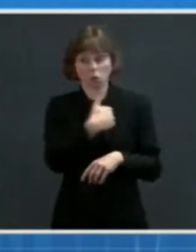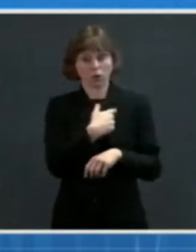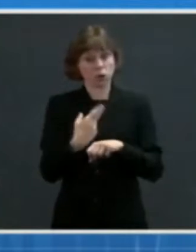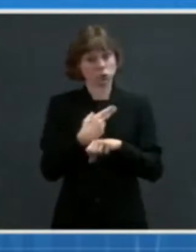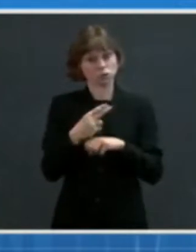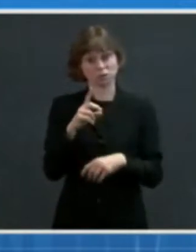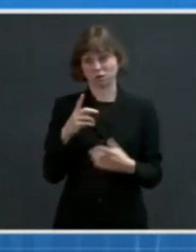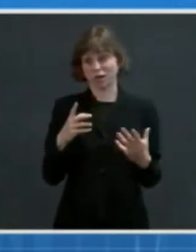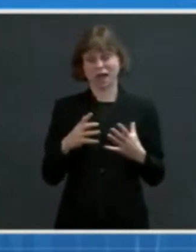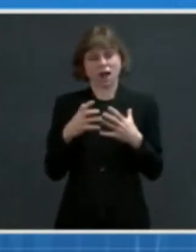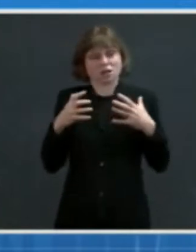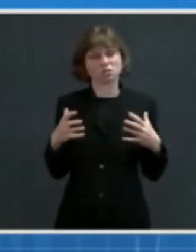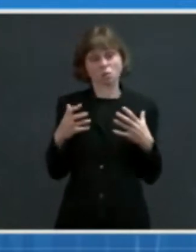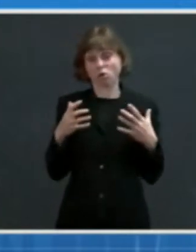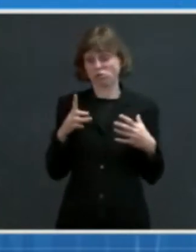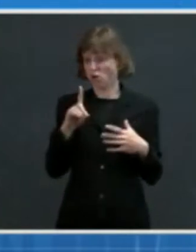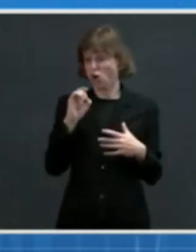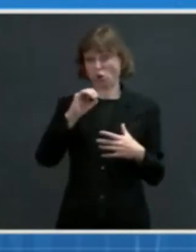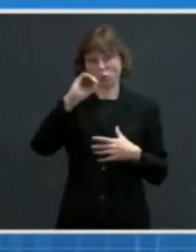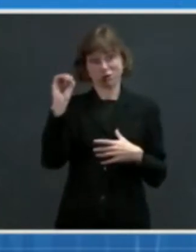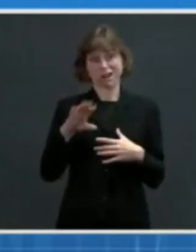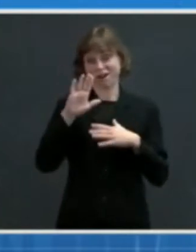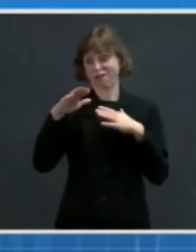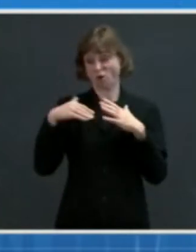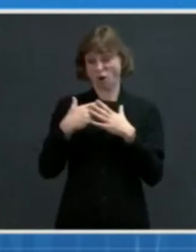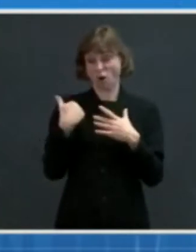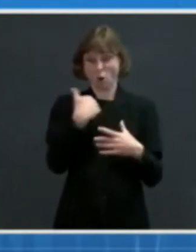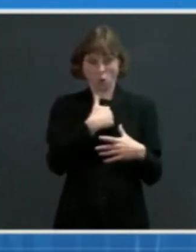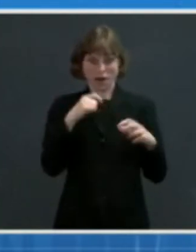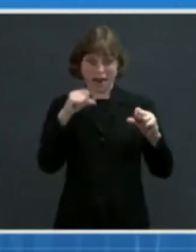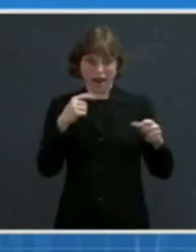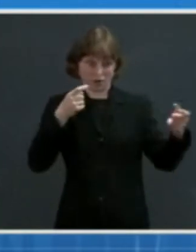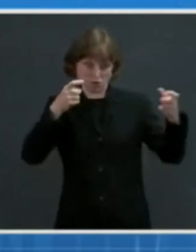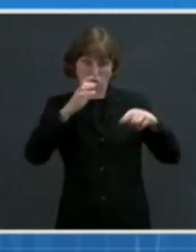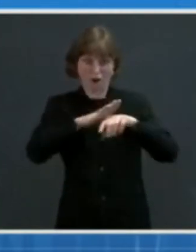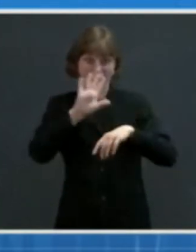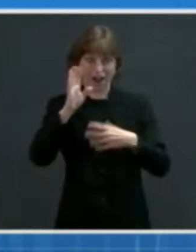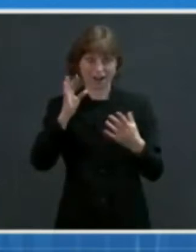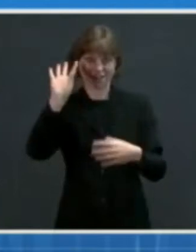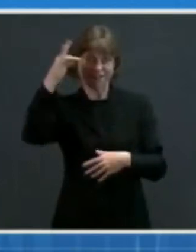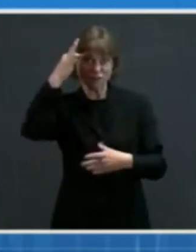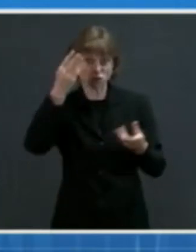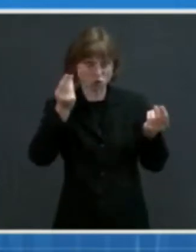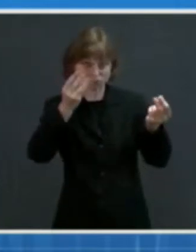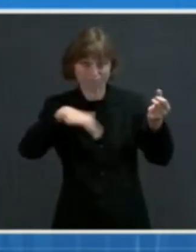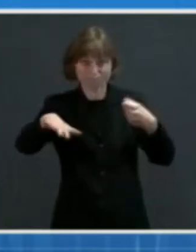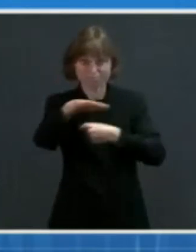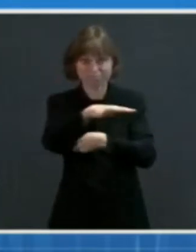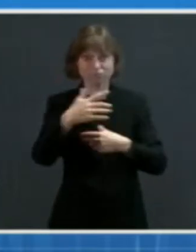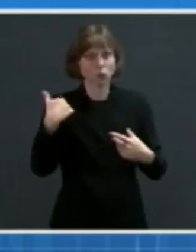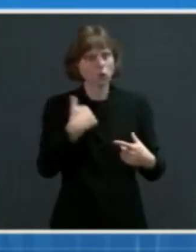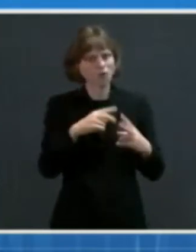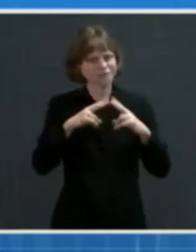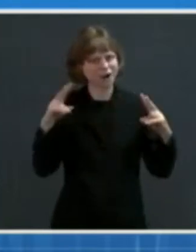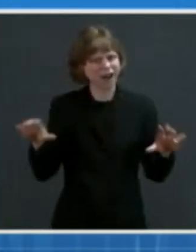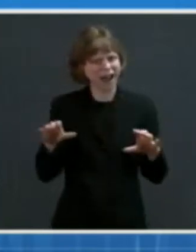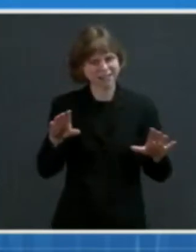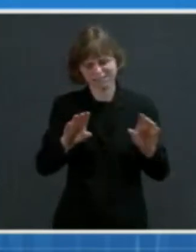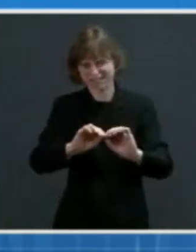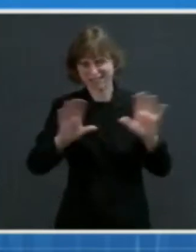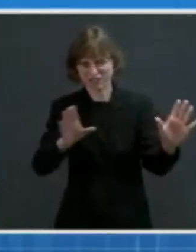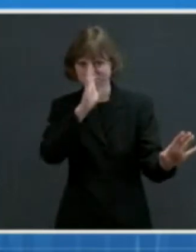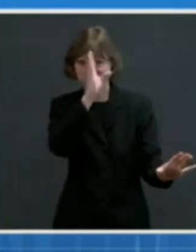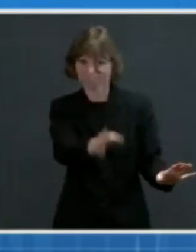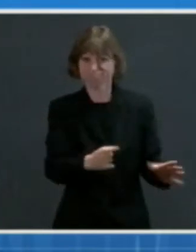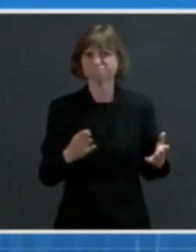extent of all of the areas where we have federal control, and we are actively being very, very clear on